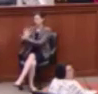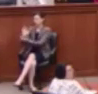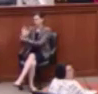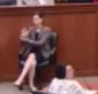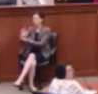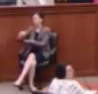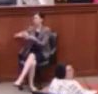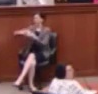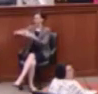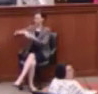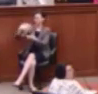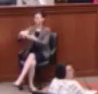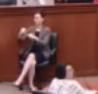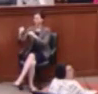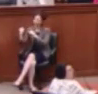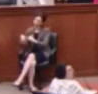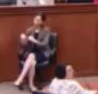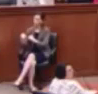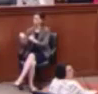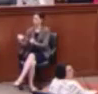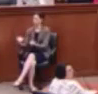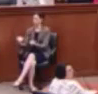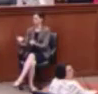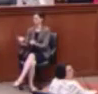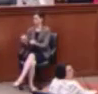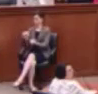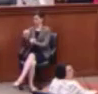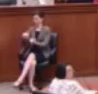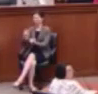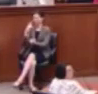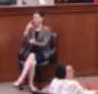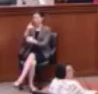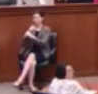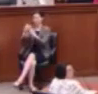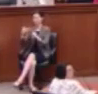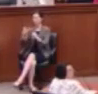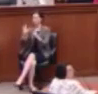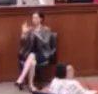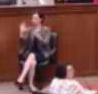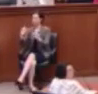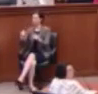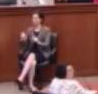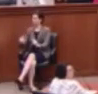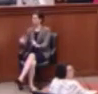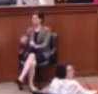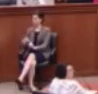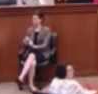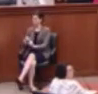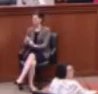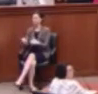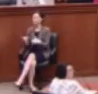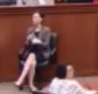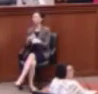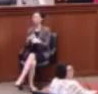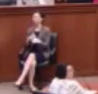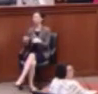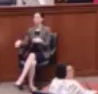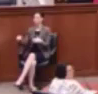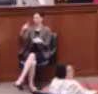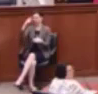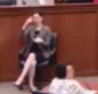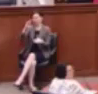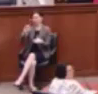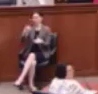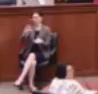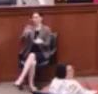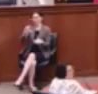right now. With that, there are some unique opportunities, we believe. Number one, as you look at collapsing the Jump Start